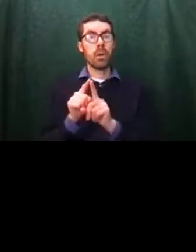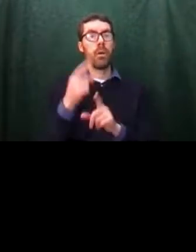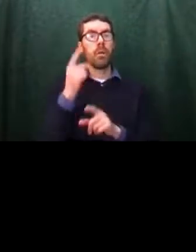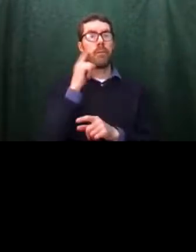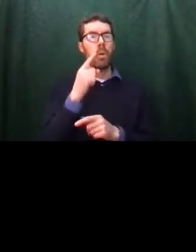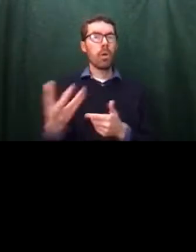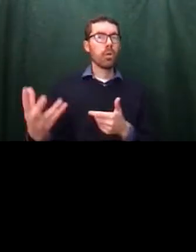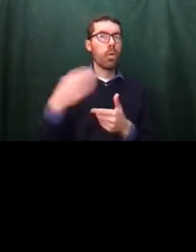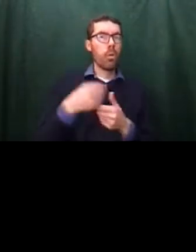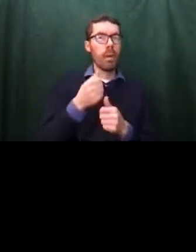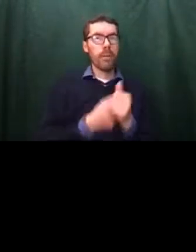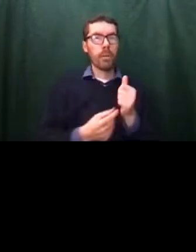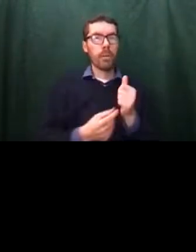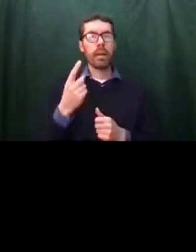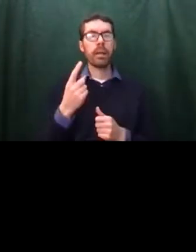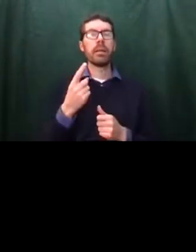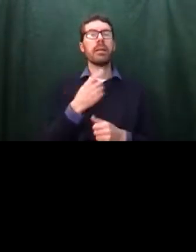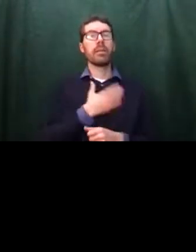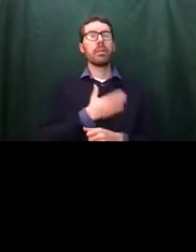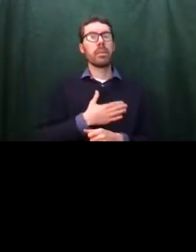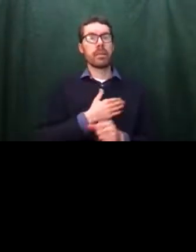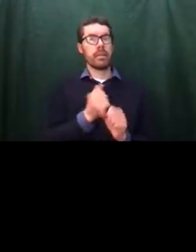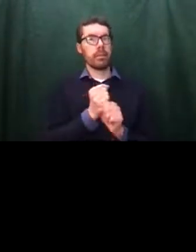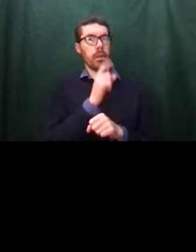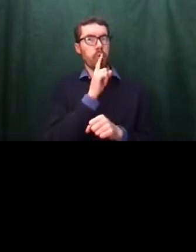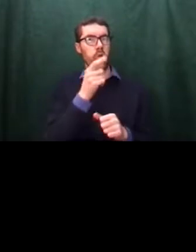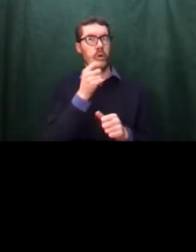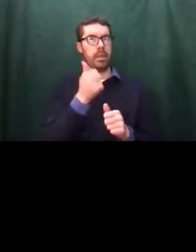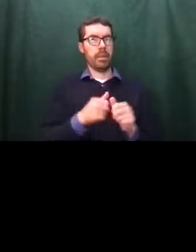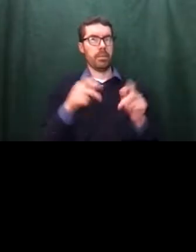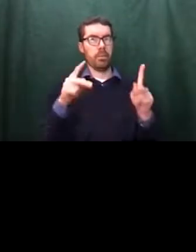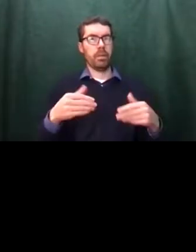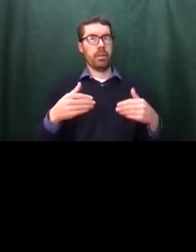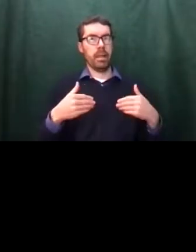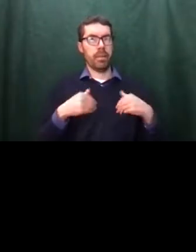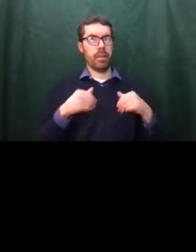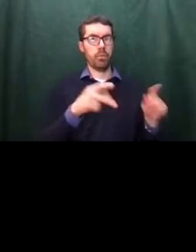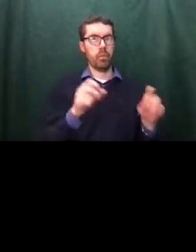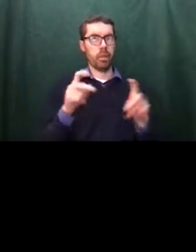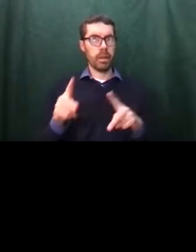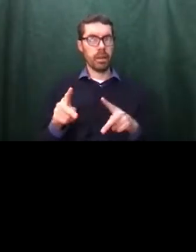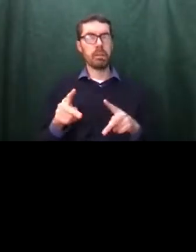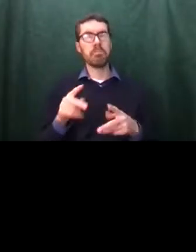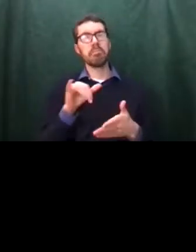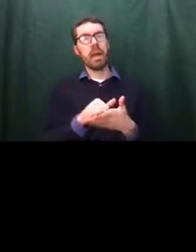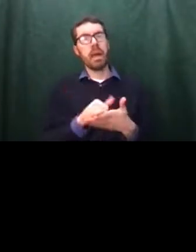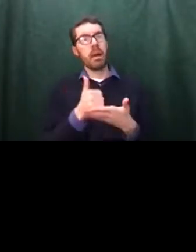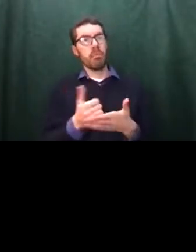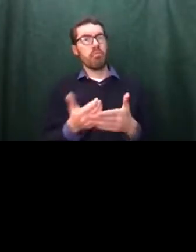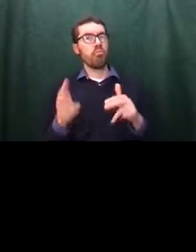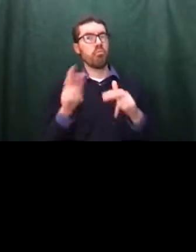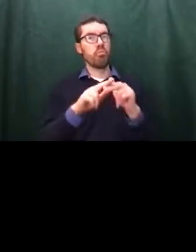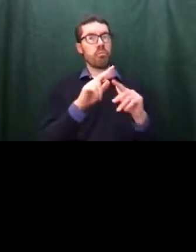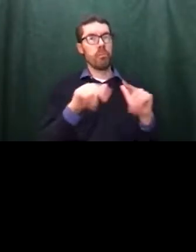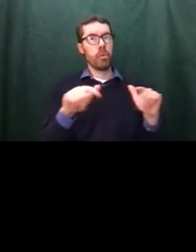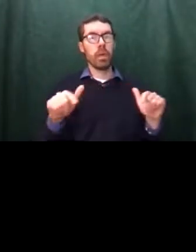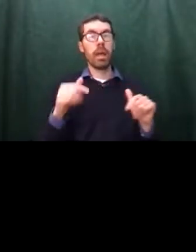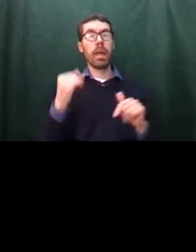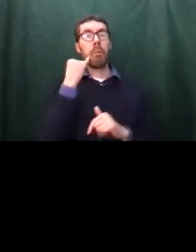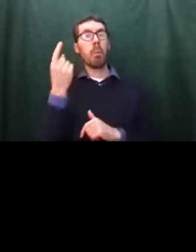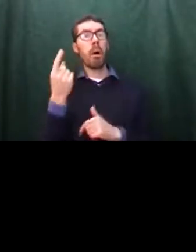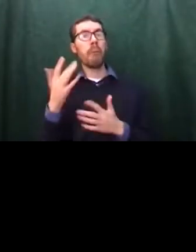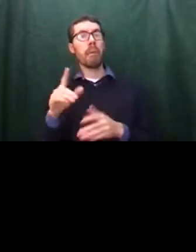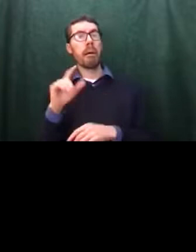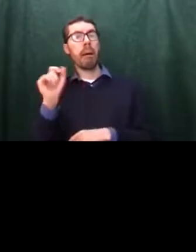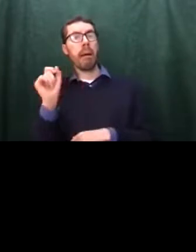make sure that we make space for everybody. We want to get a diverse array of voices and questions. So if a person has already had a question asked